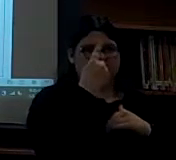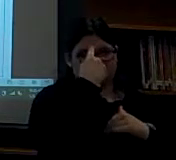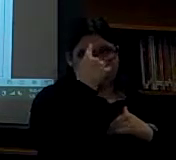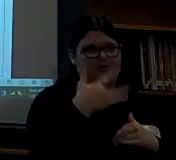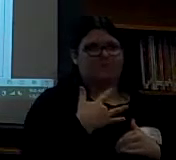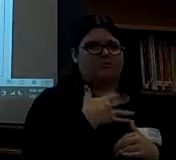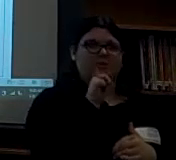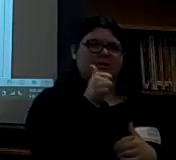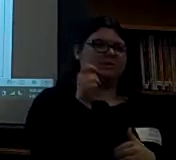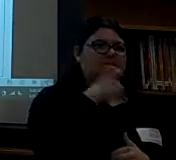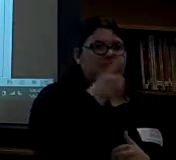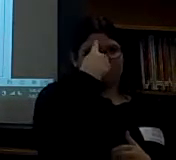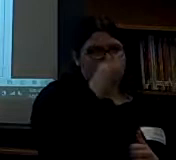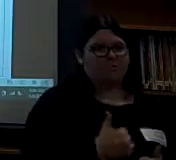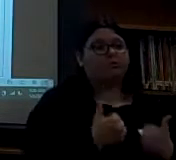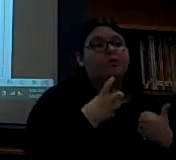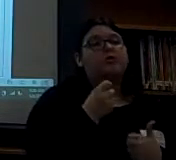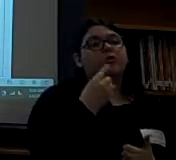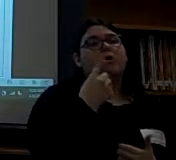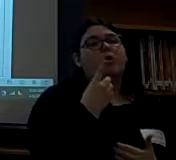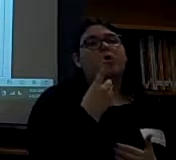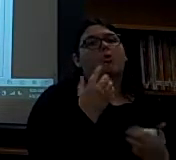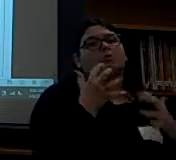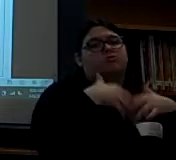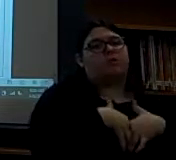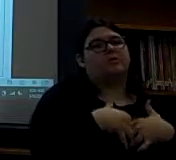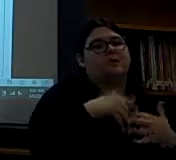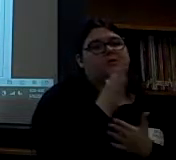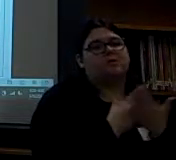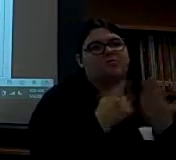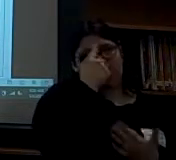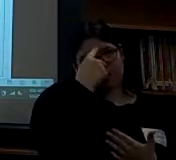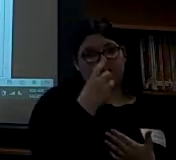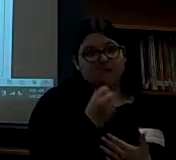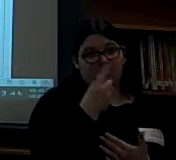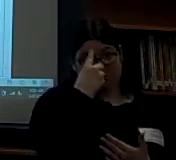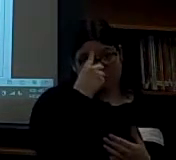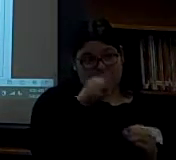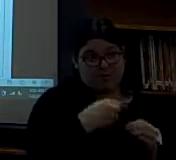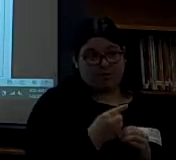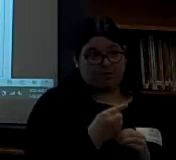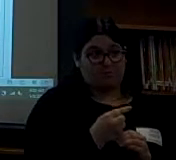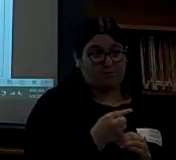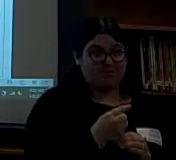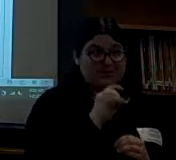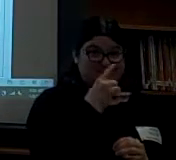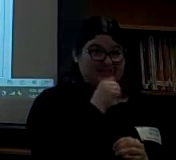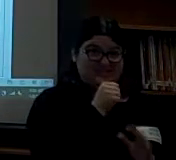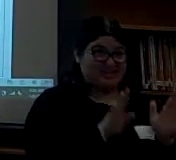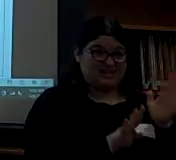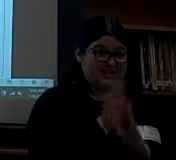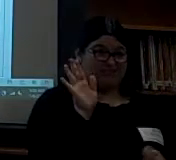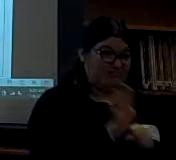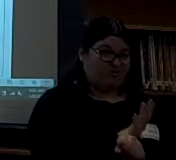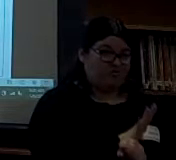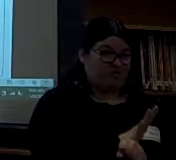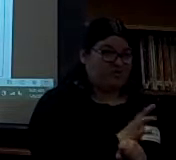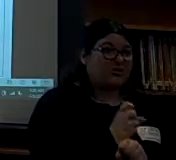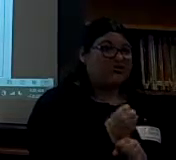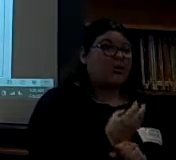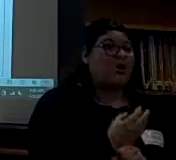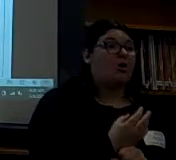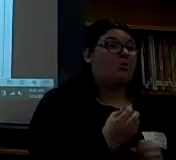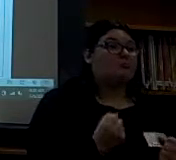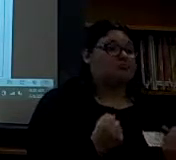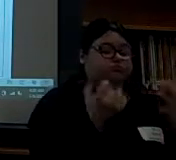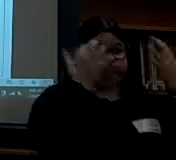is unnecessary for survival, so it shuts down this part of the brain. Now, if you think about it, kids don't even have this fully developed to begin with, so when they are